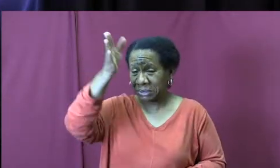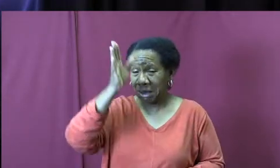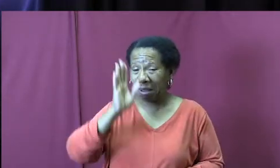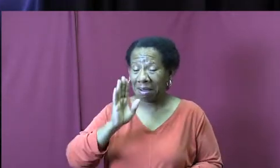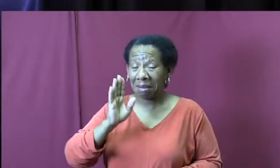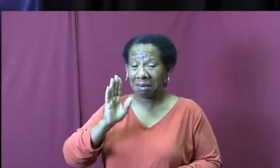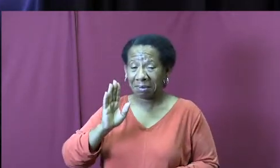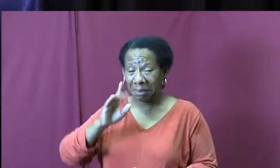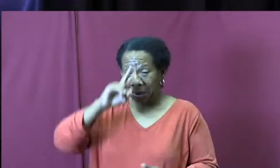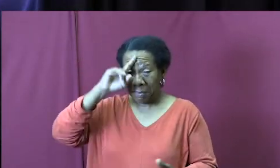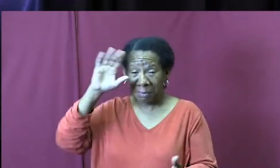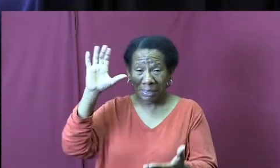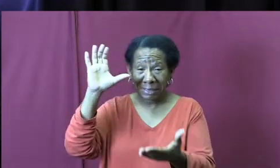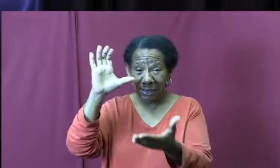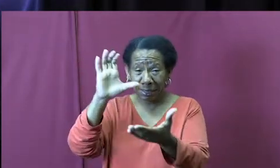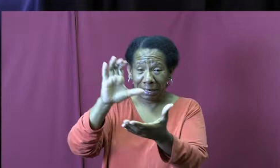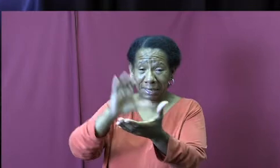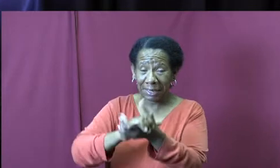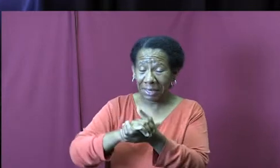trust God,